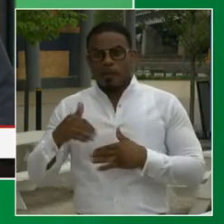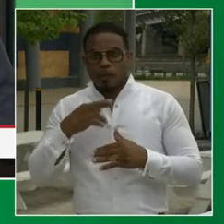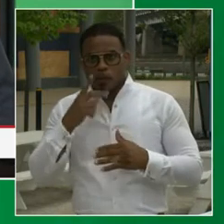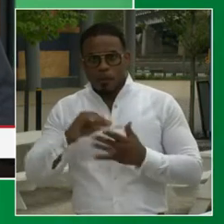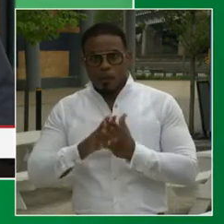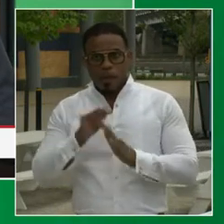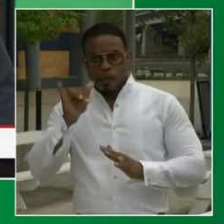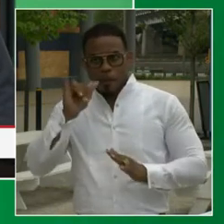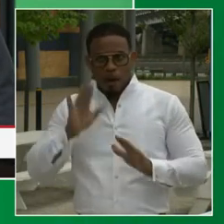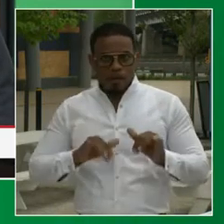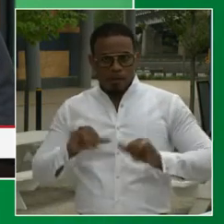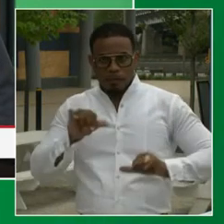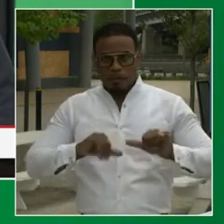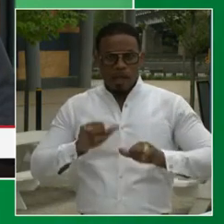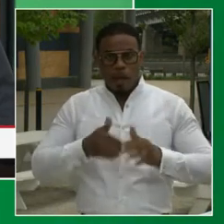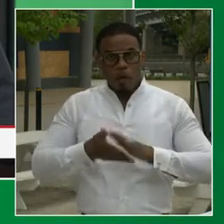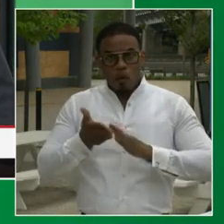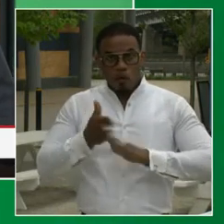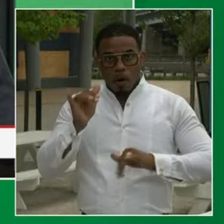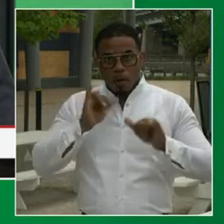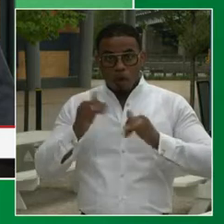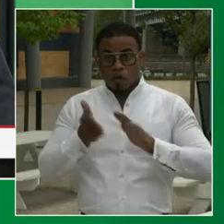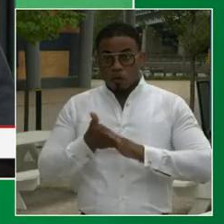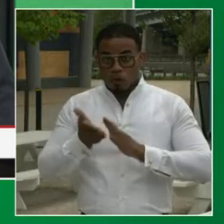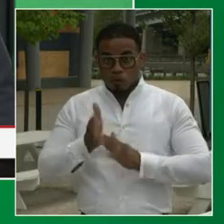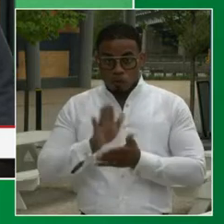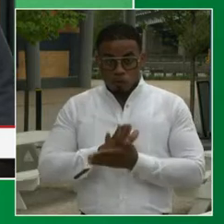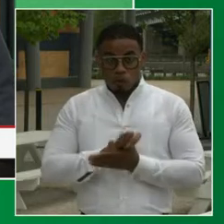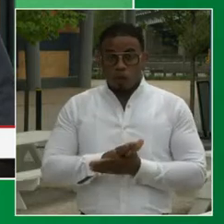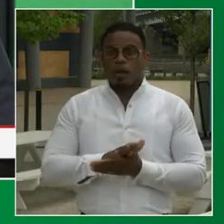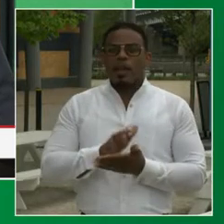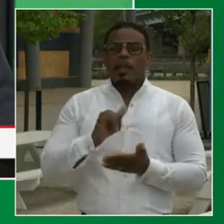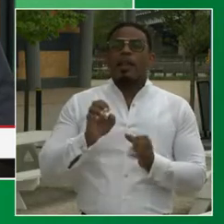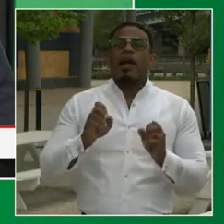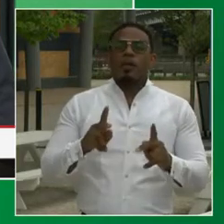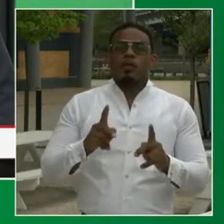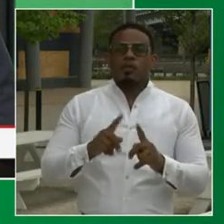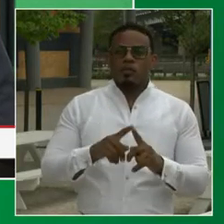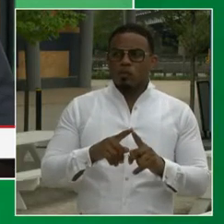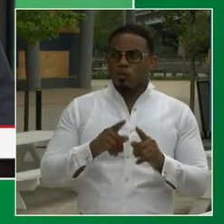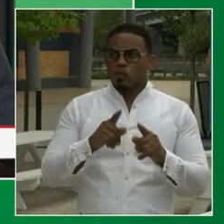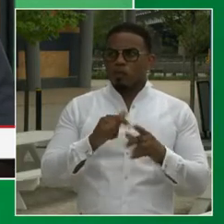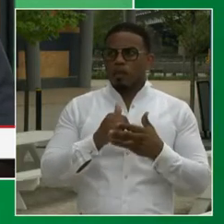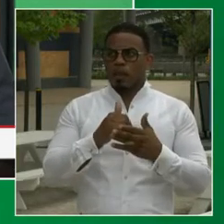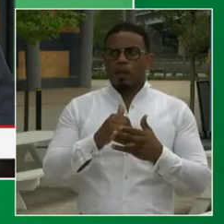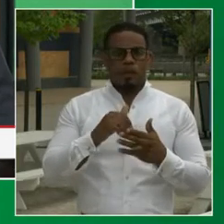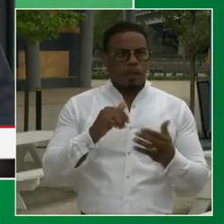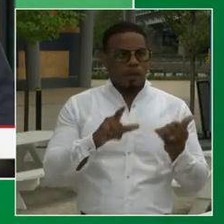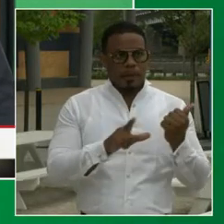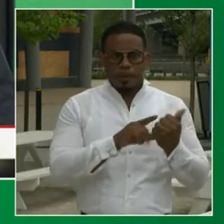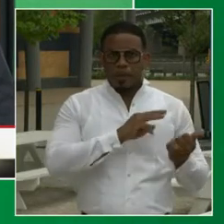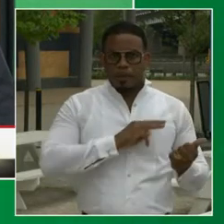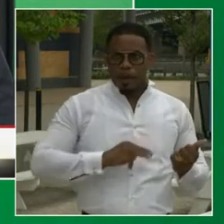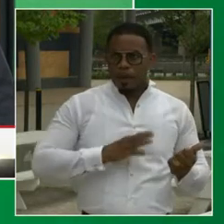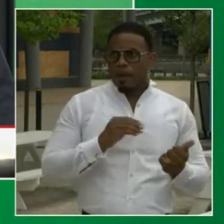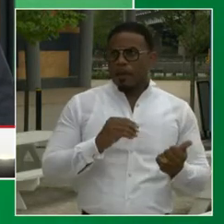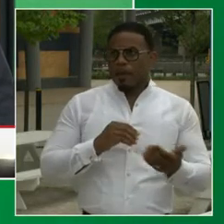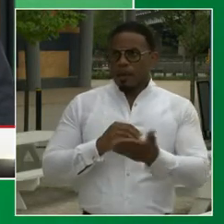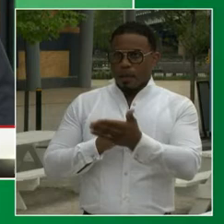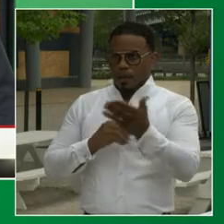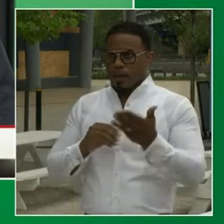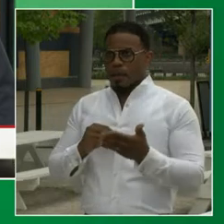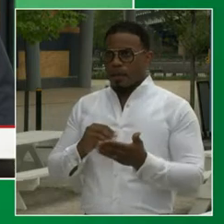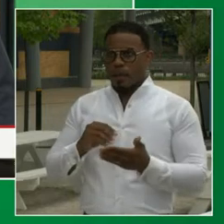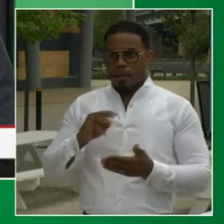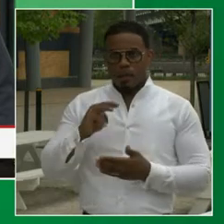become a bartender and run a bartending school, right? And so this is the opportunity, with the help of the deputy mayor and Bo McKeedy at